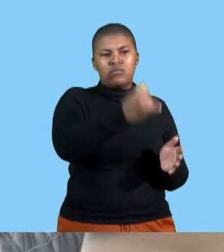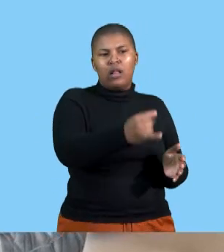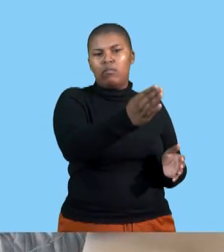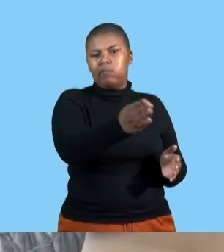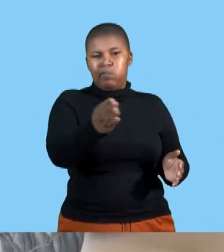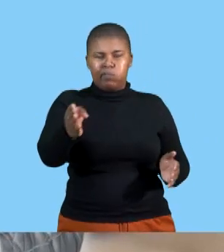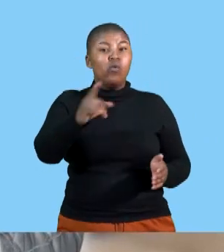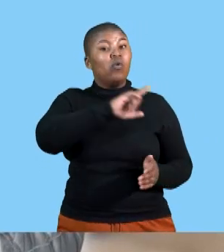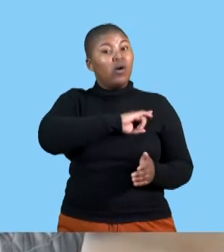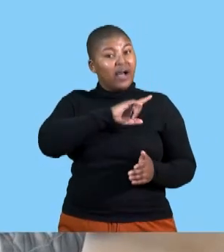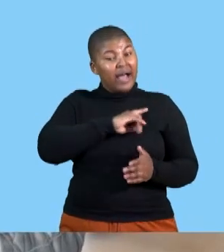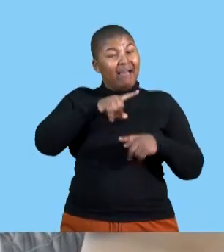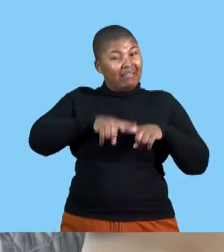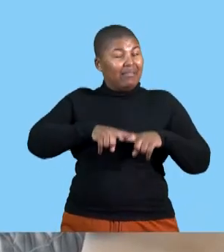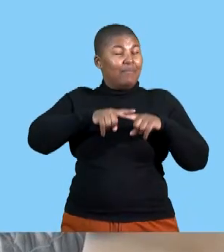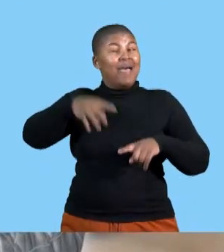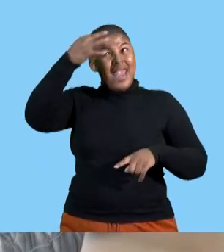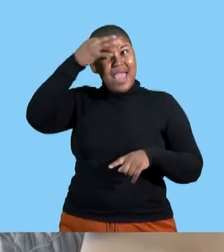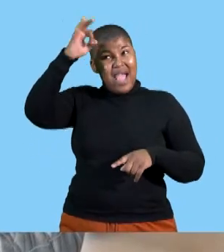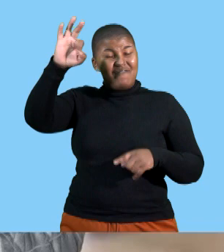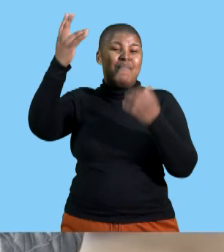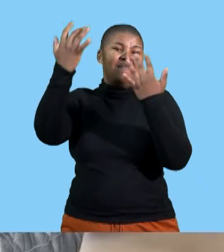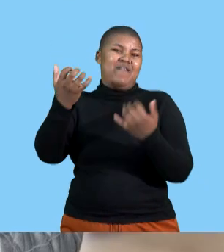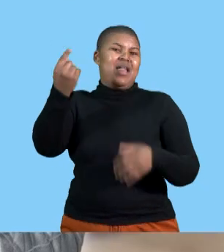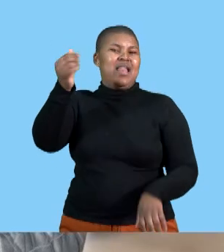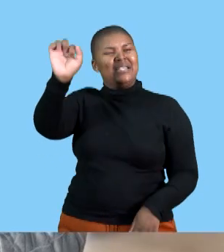they rely on the government's finance.